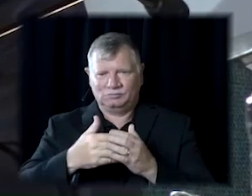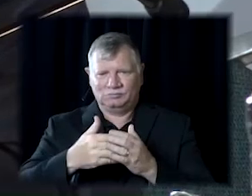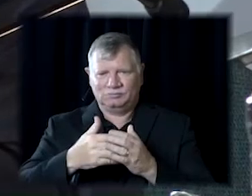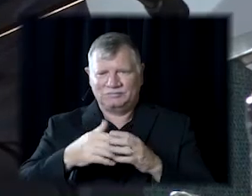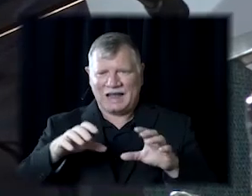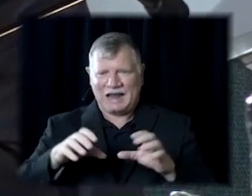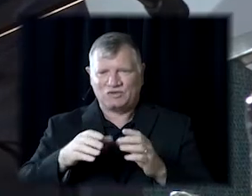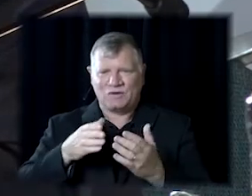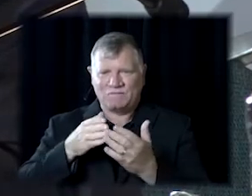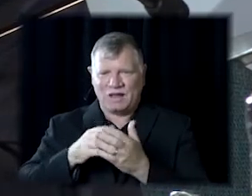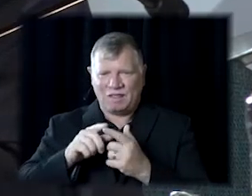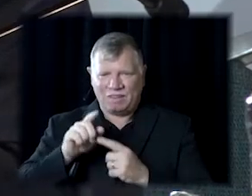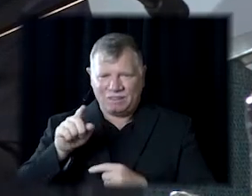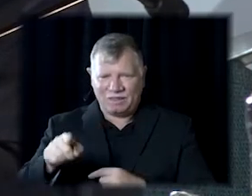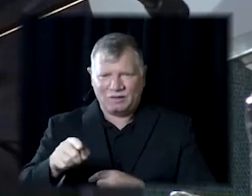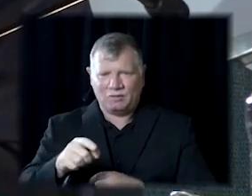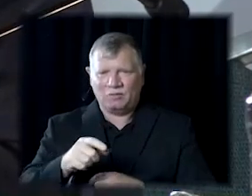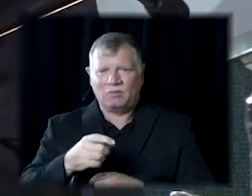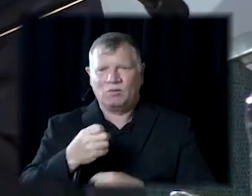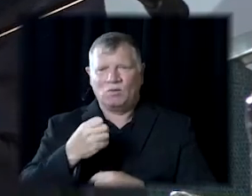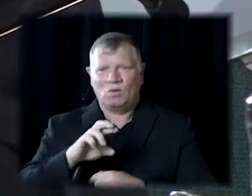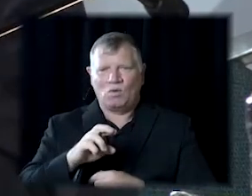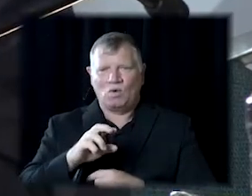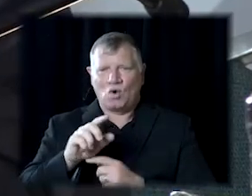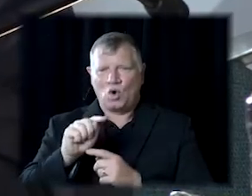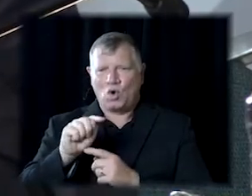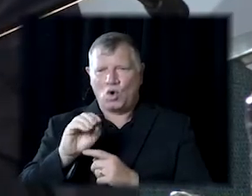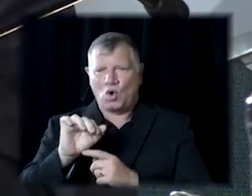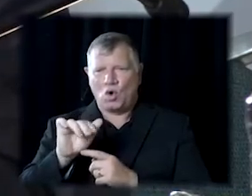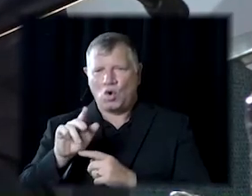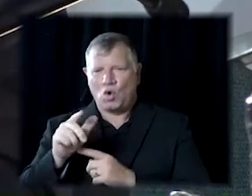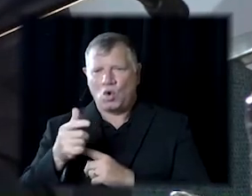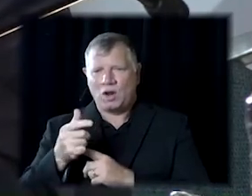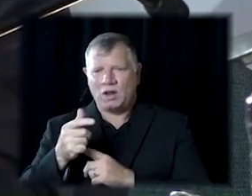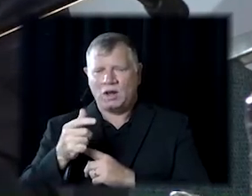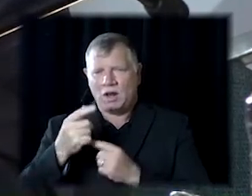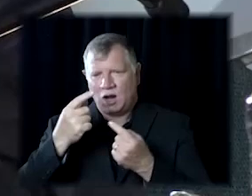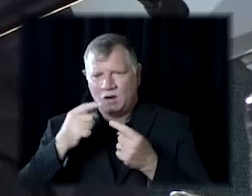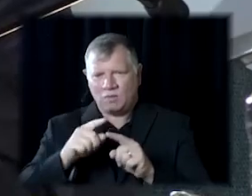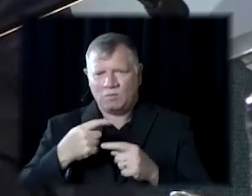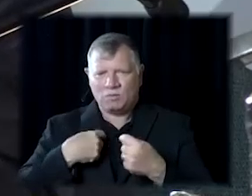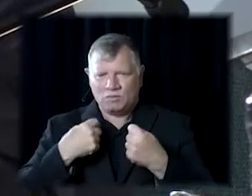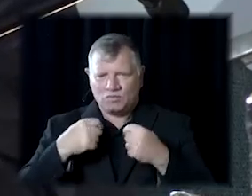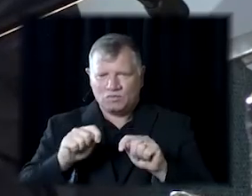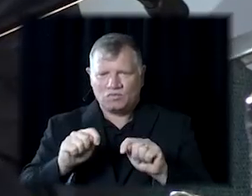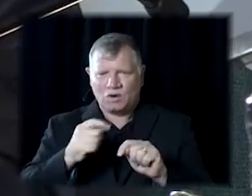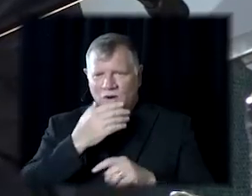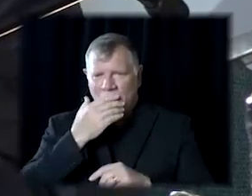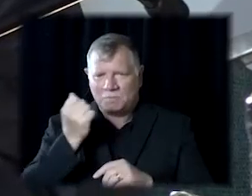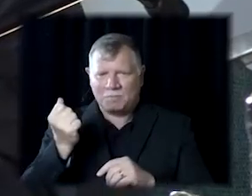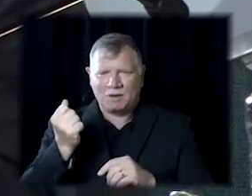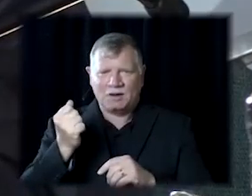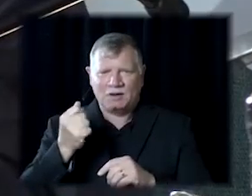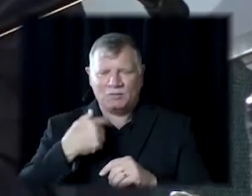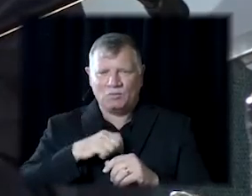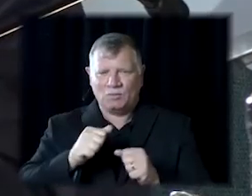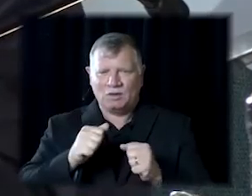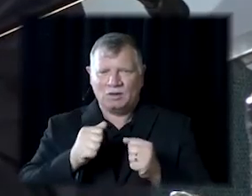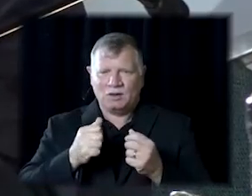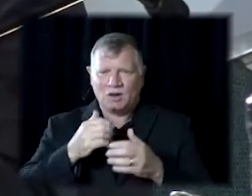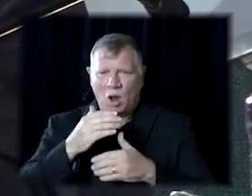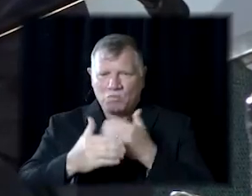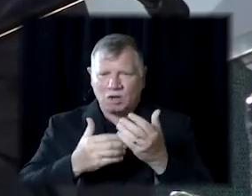was filed against them or has filed a tolling agreement. And we will try as best as we can to have a